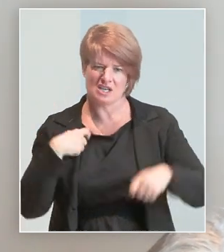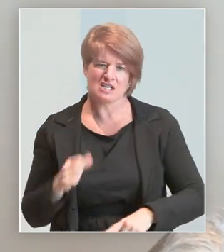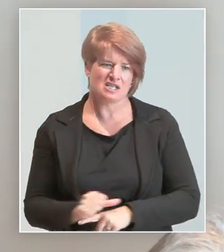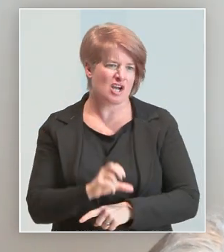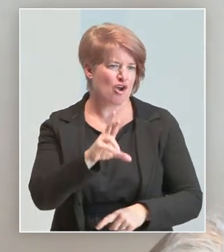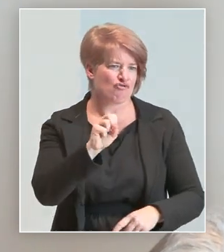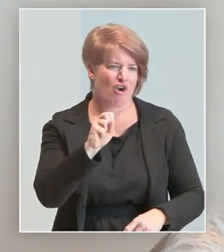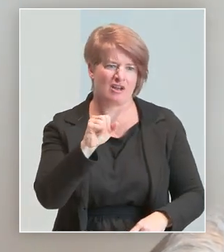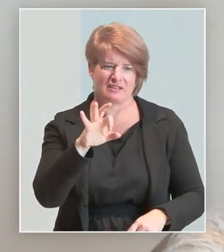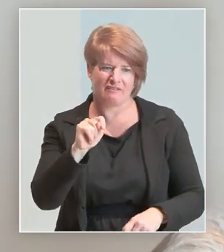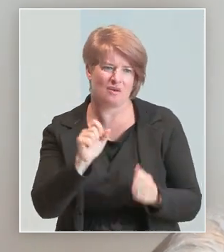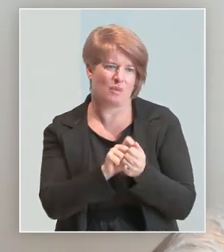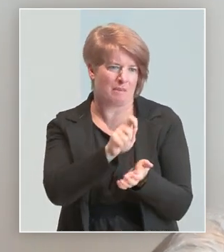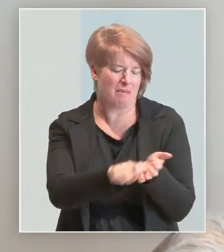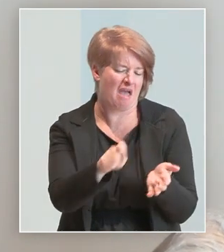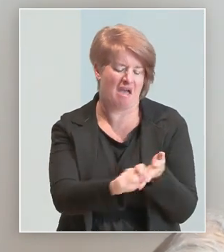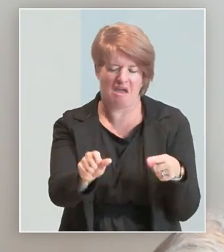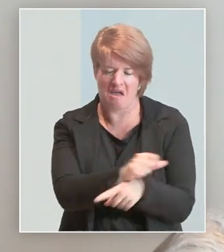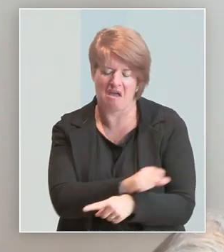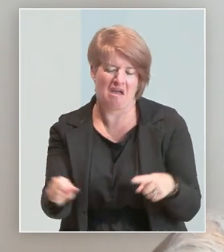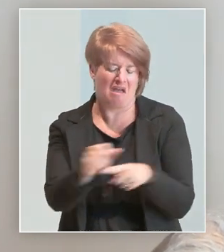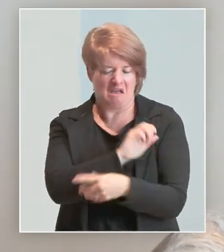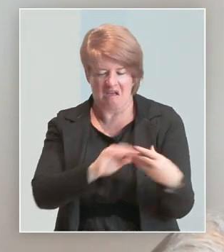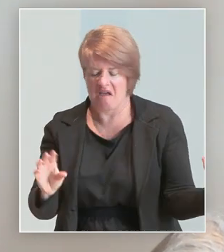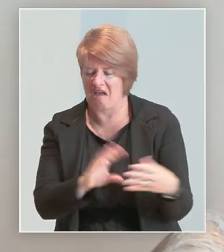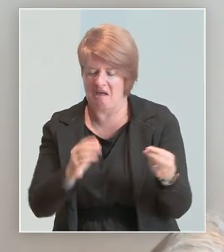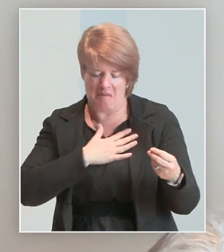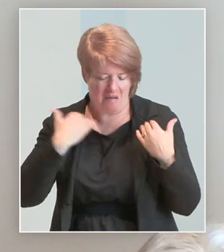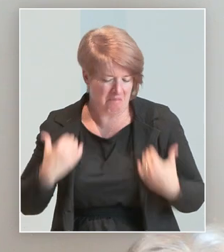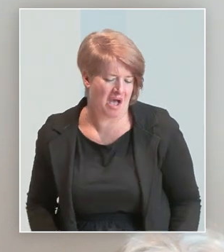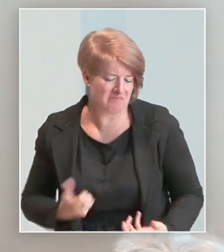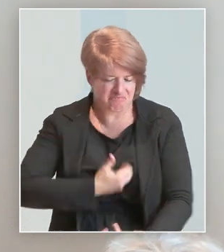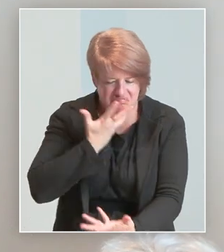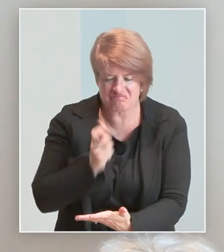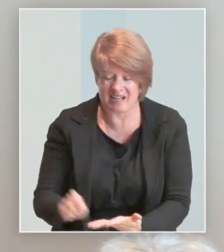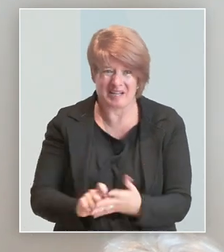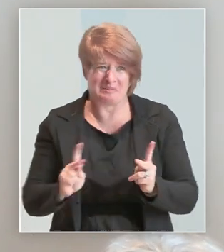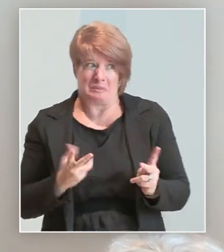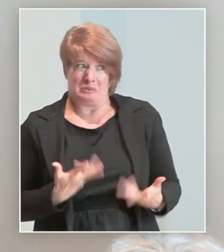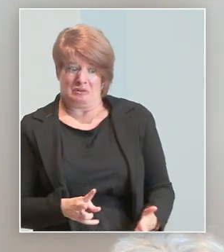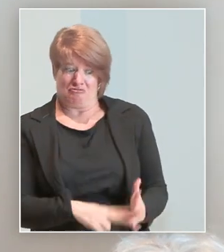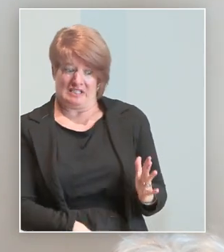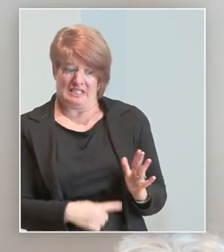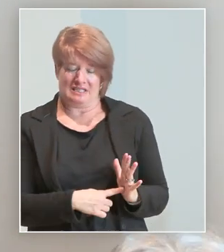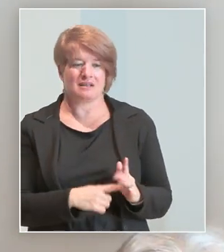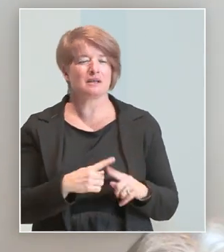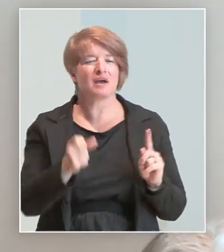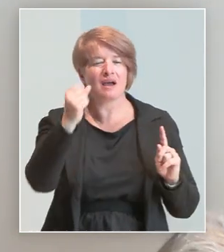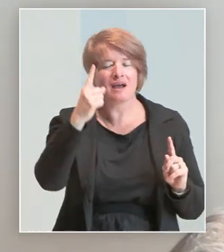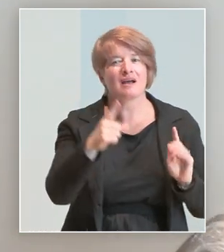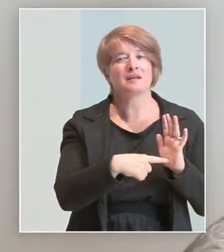in telling with pen, with voice. I told in ways that my body most did not care to read. The thing about telling